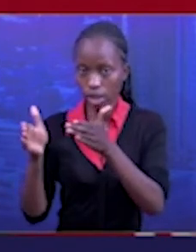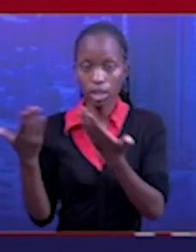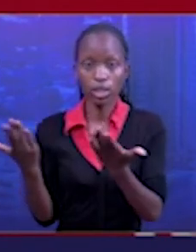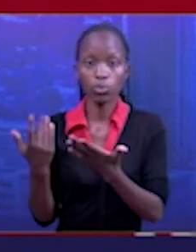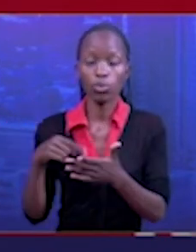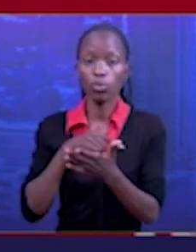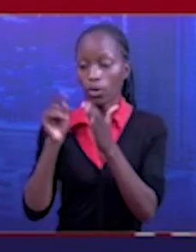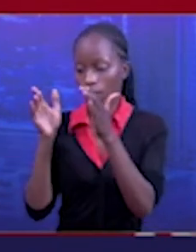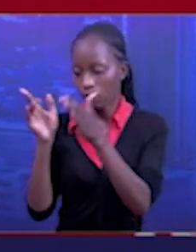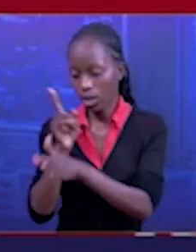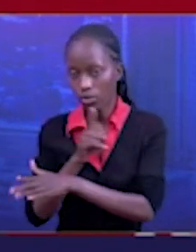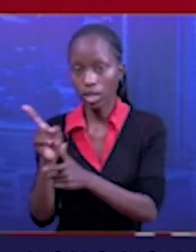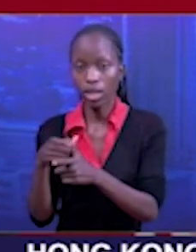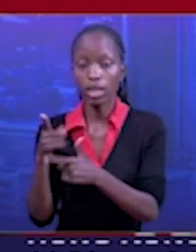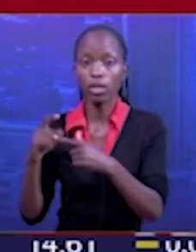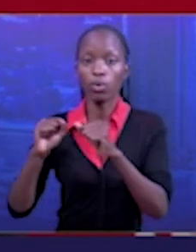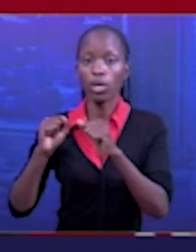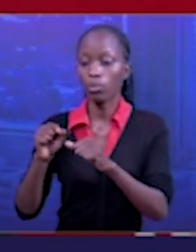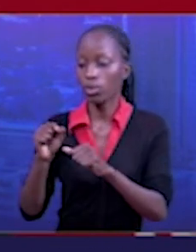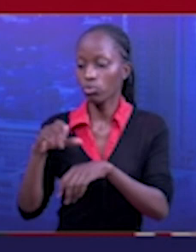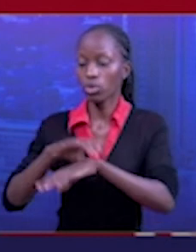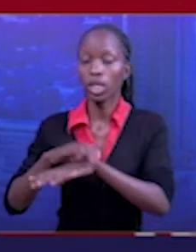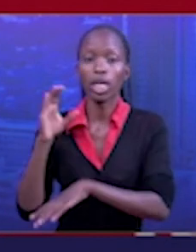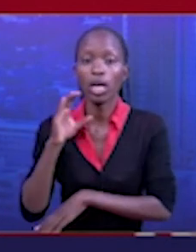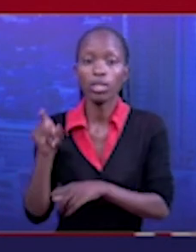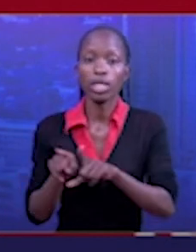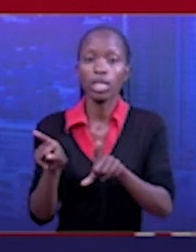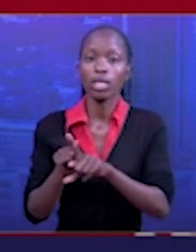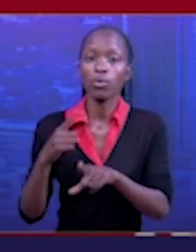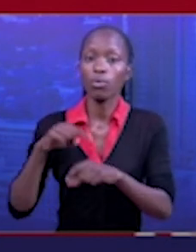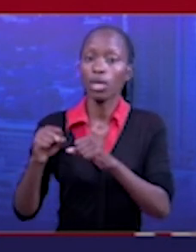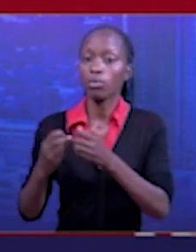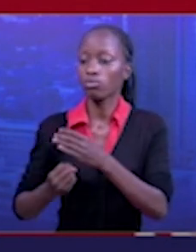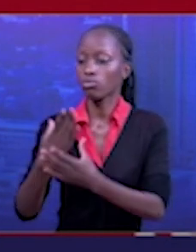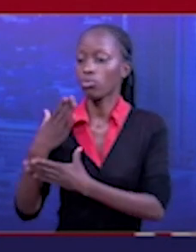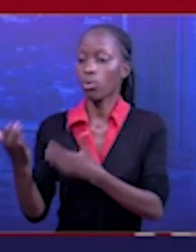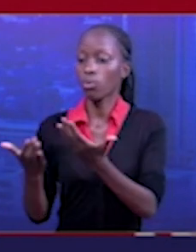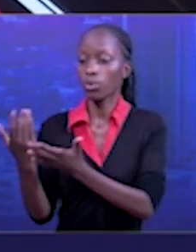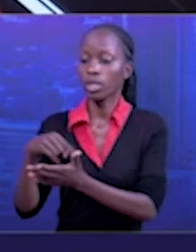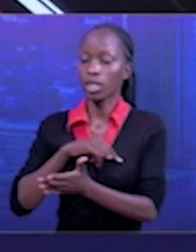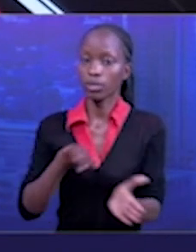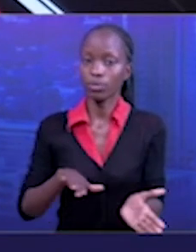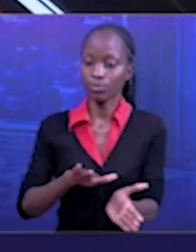have focused, we've managed to grab customers and we've managed to grow our market share. Away from the banks,